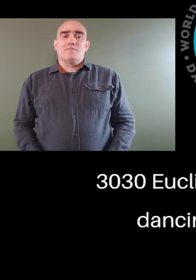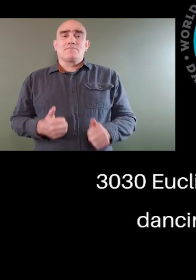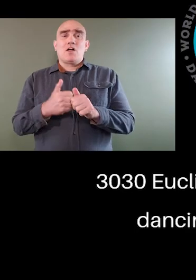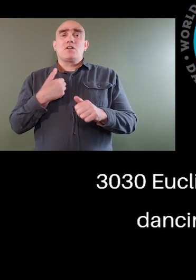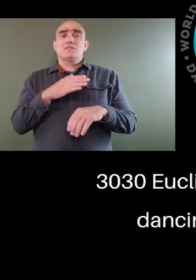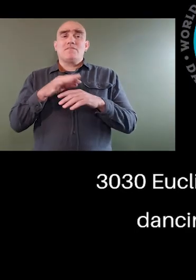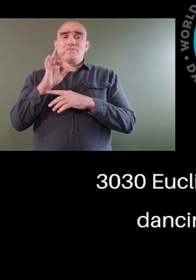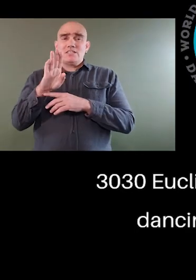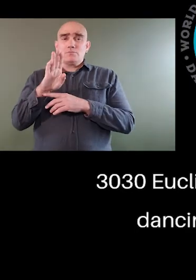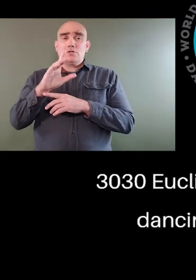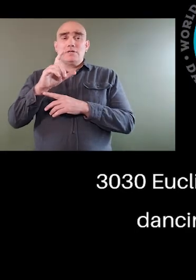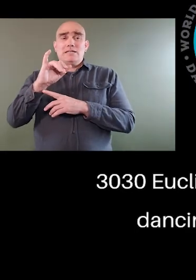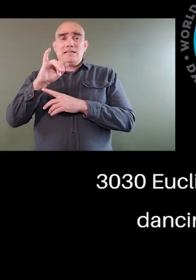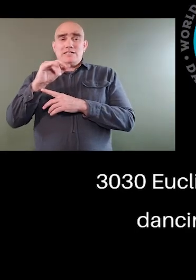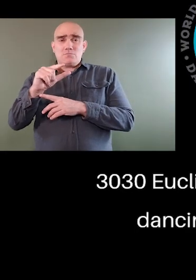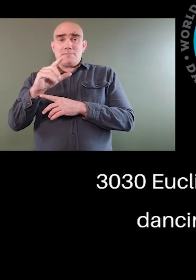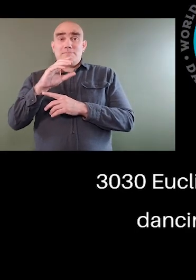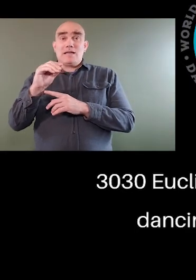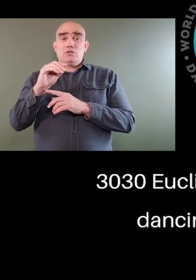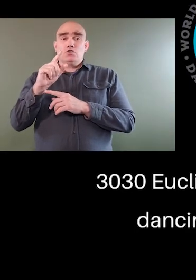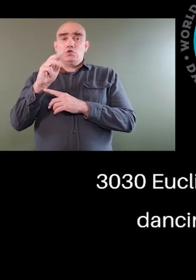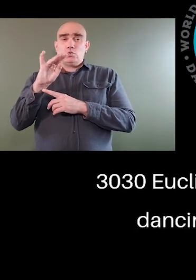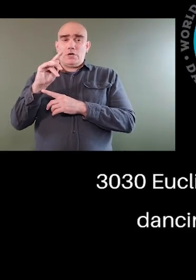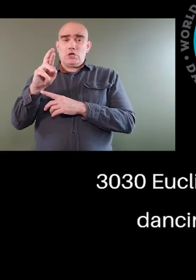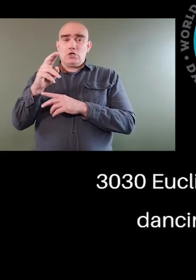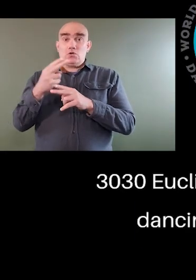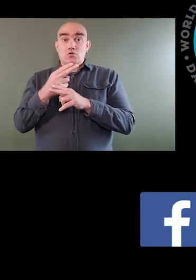Follow us on Facebook, Instagram, and